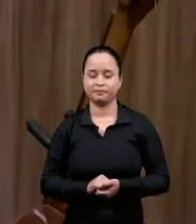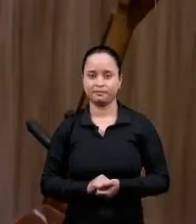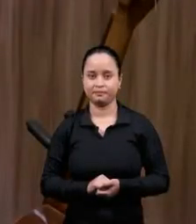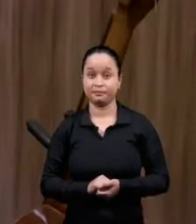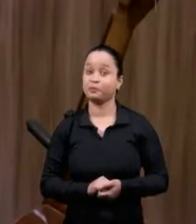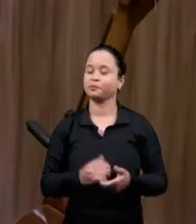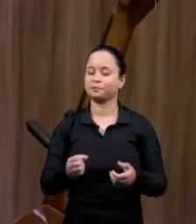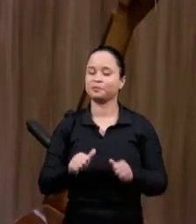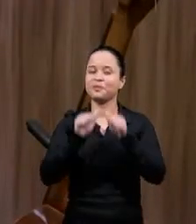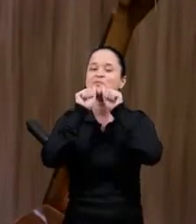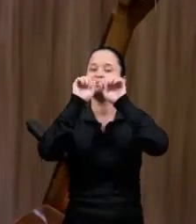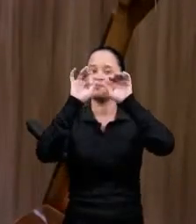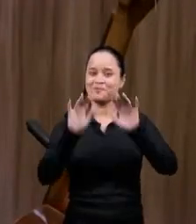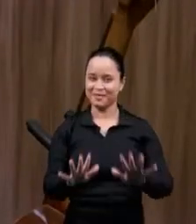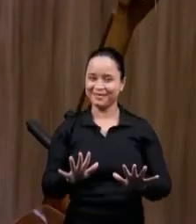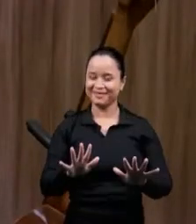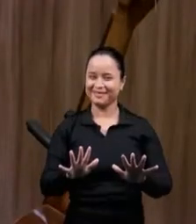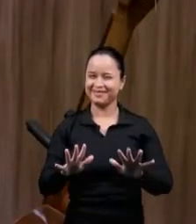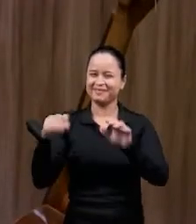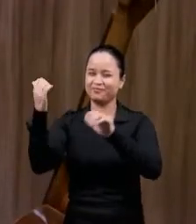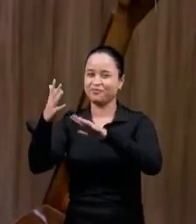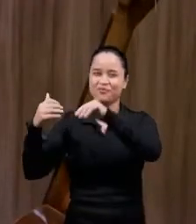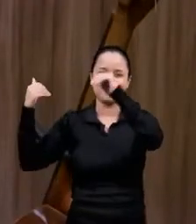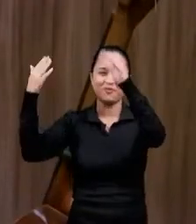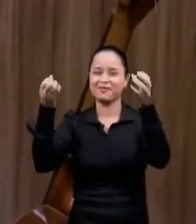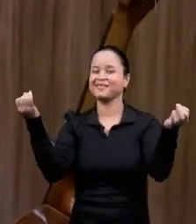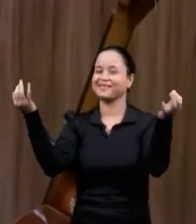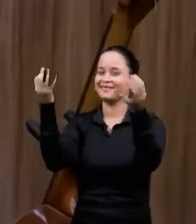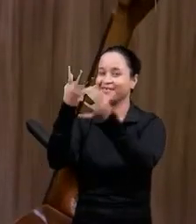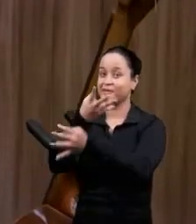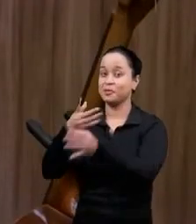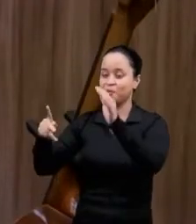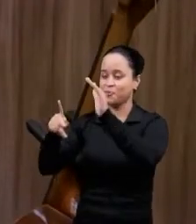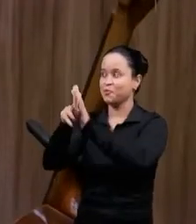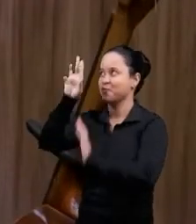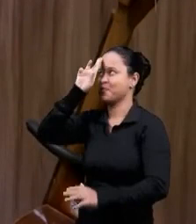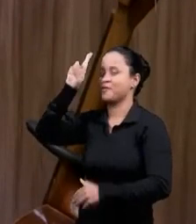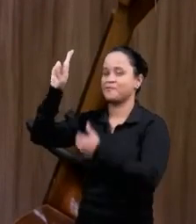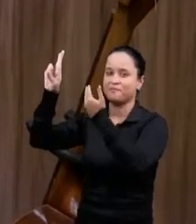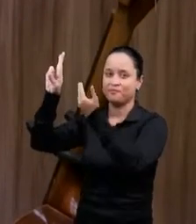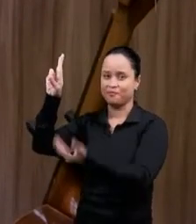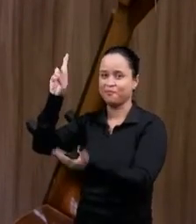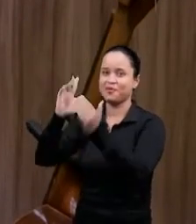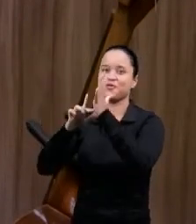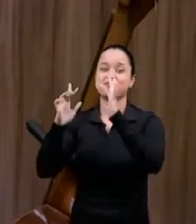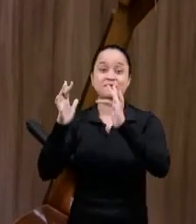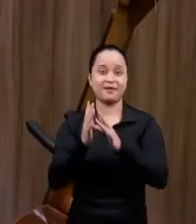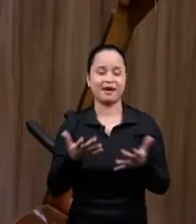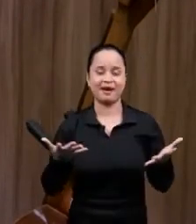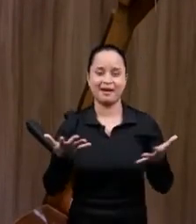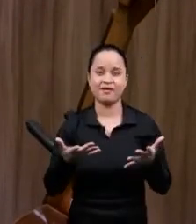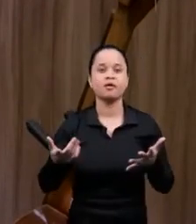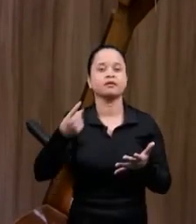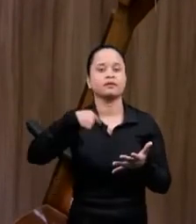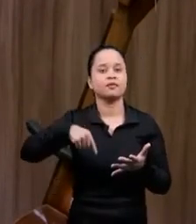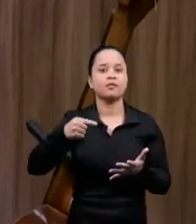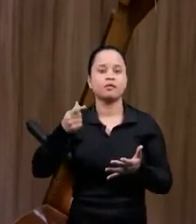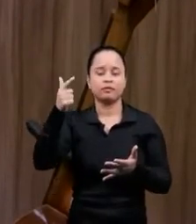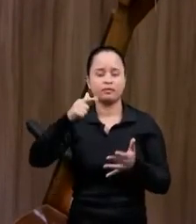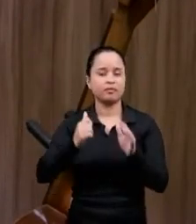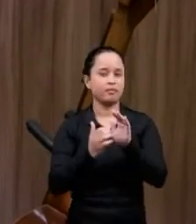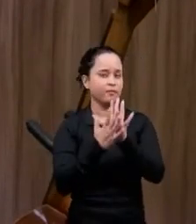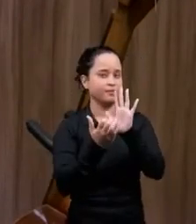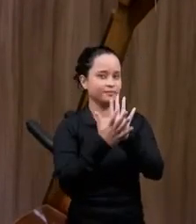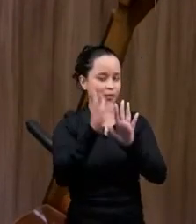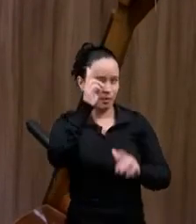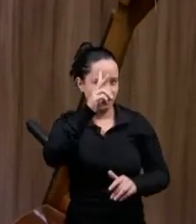What a blessing! All of the honor and all the glory be given to Jesus. Now let's remember our song. Are you